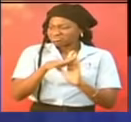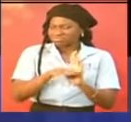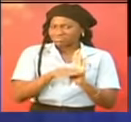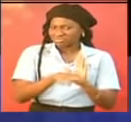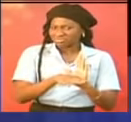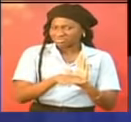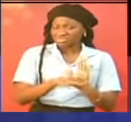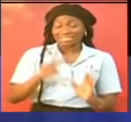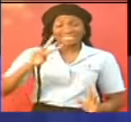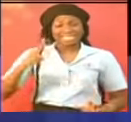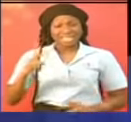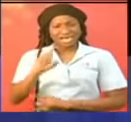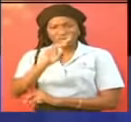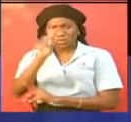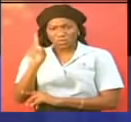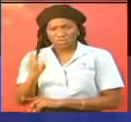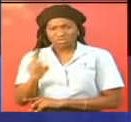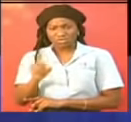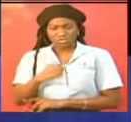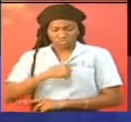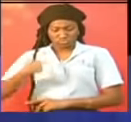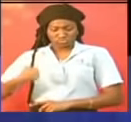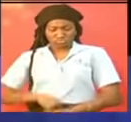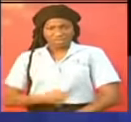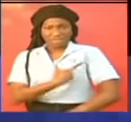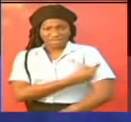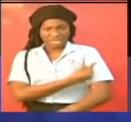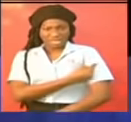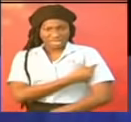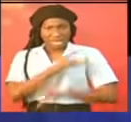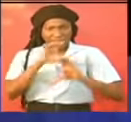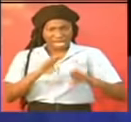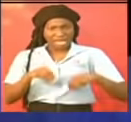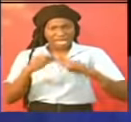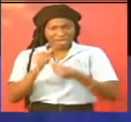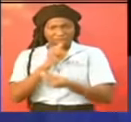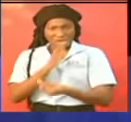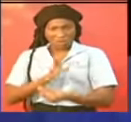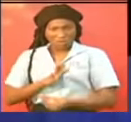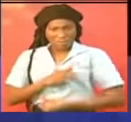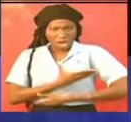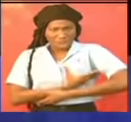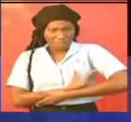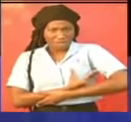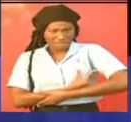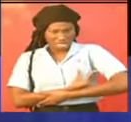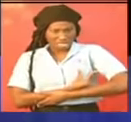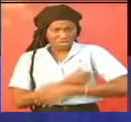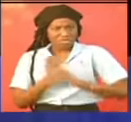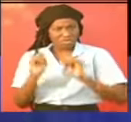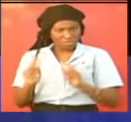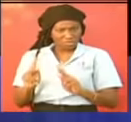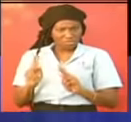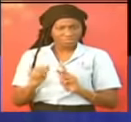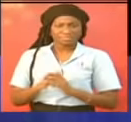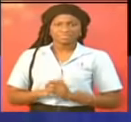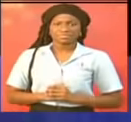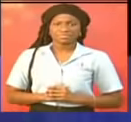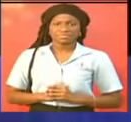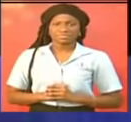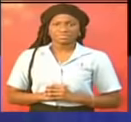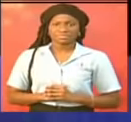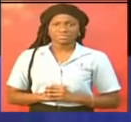for breastfeeding mothers, is any other considerations being given